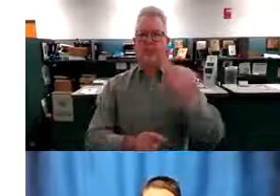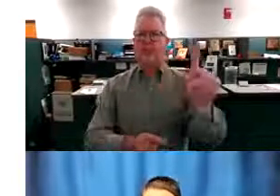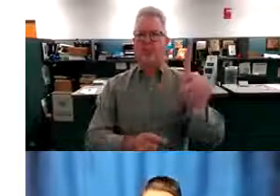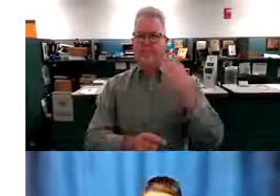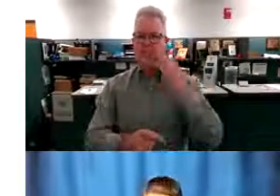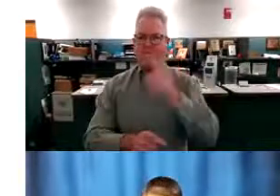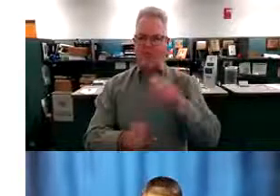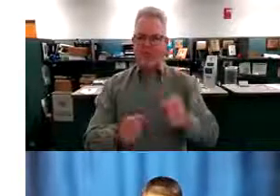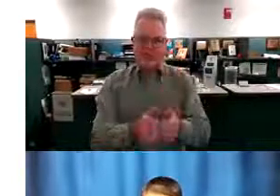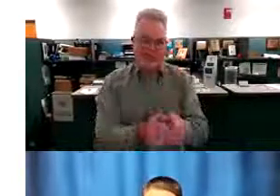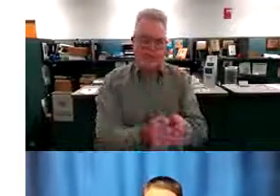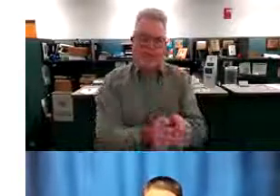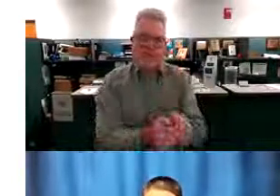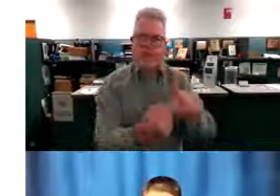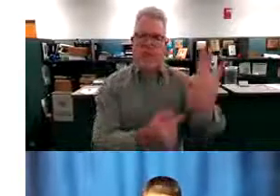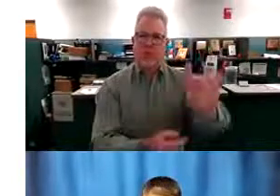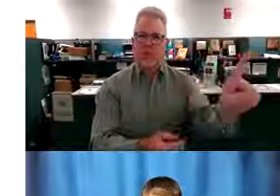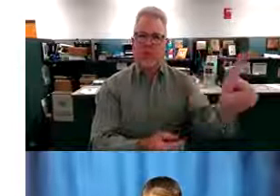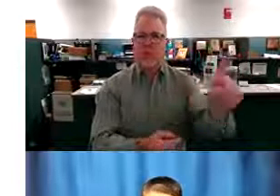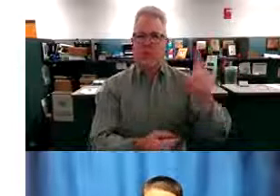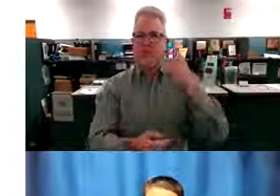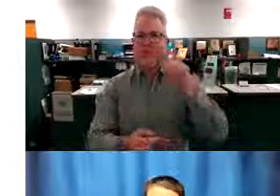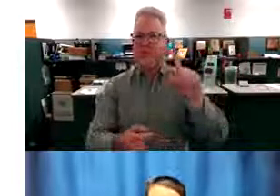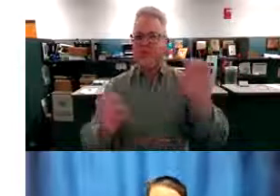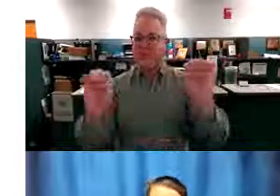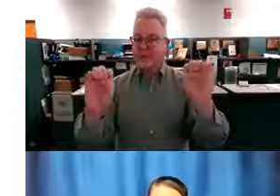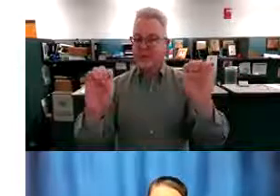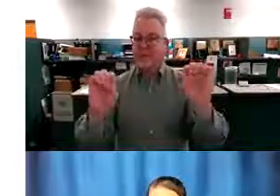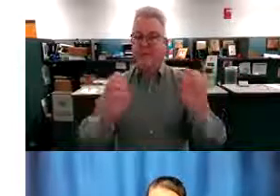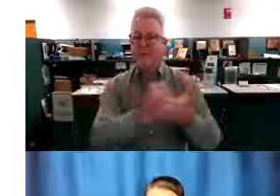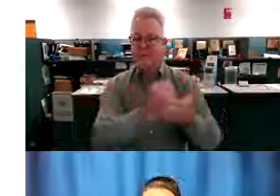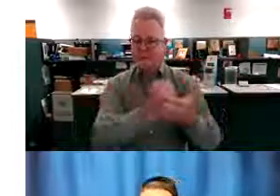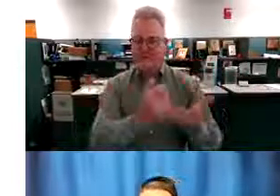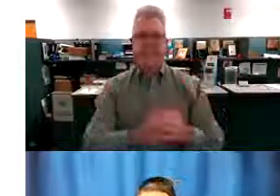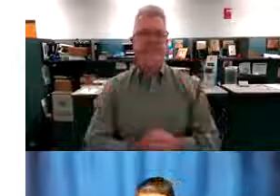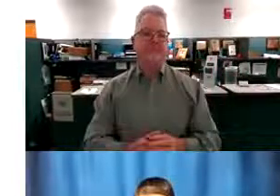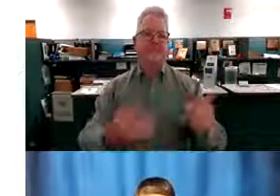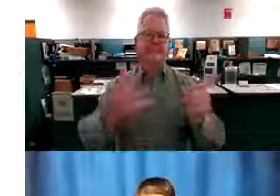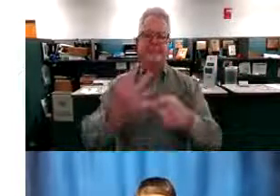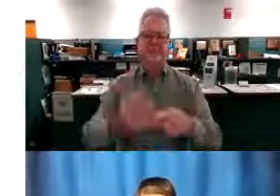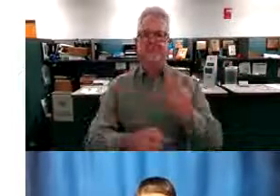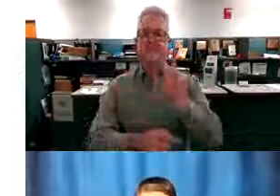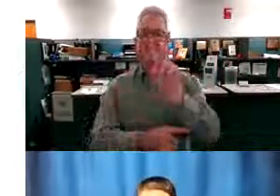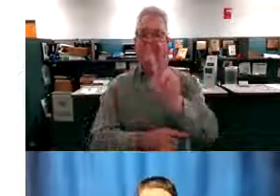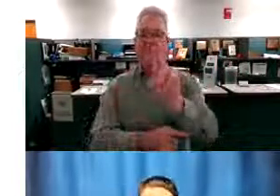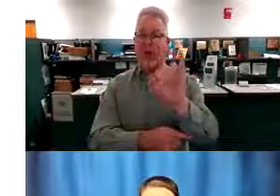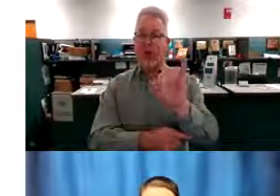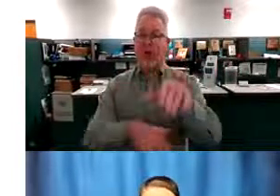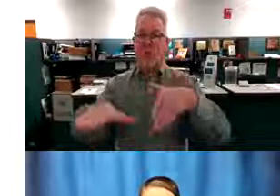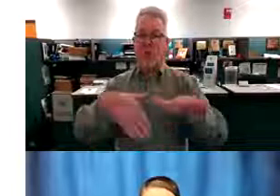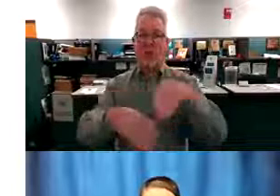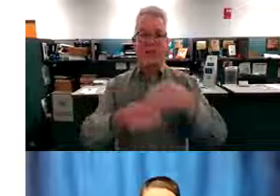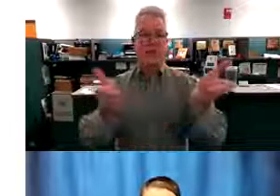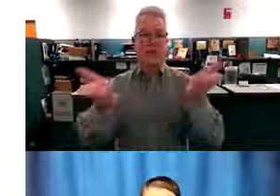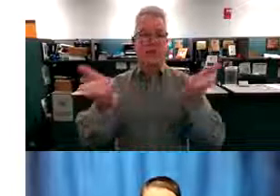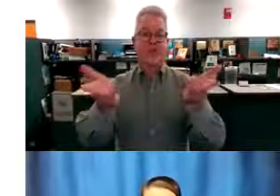of 2018 to have text to 911 so that people will be able to text 911 in case of an emergency. And moving